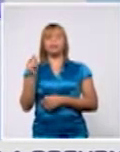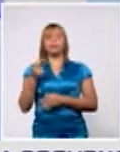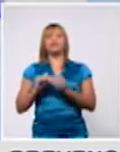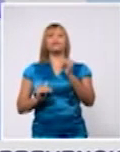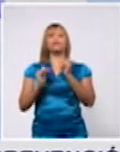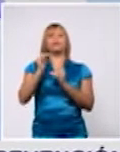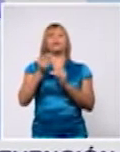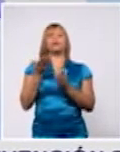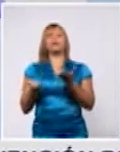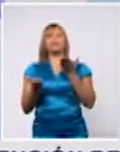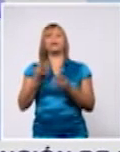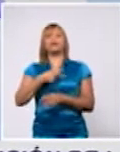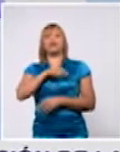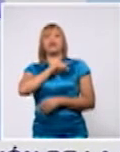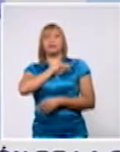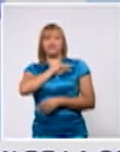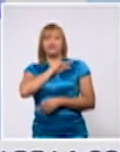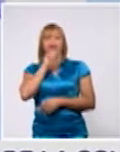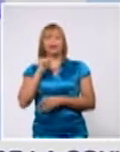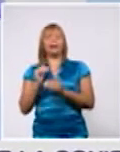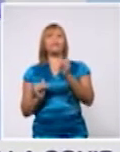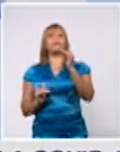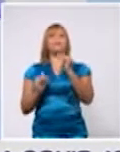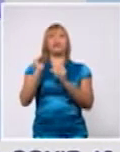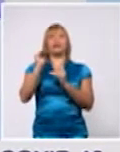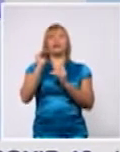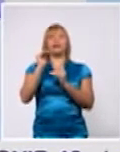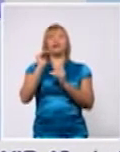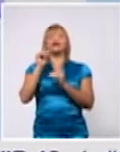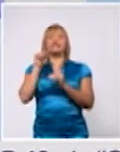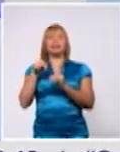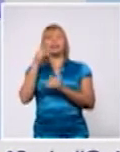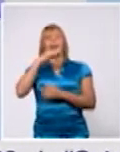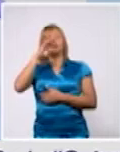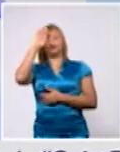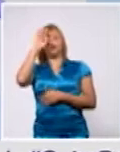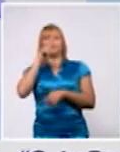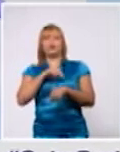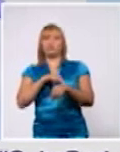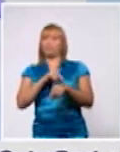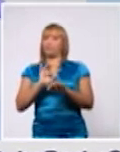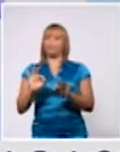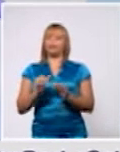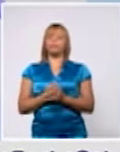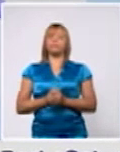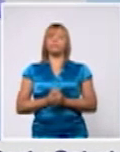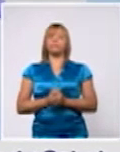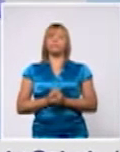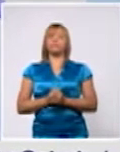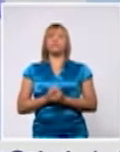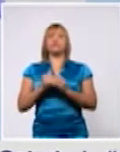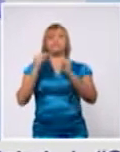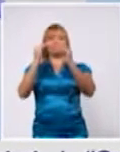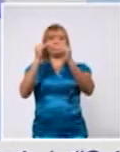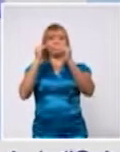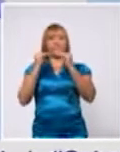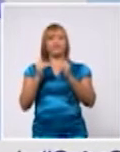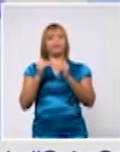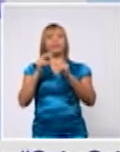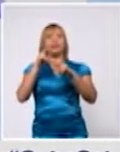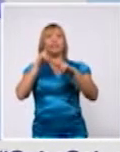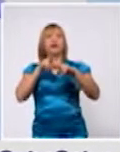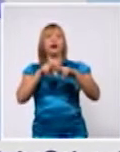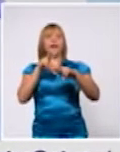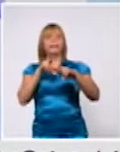results mean, therefore, an increase in the confirmed case rate per 100,000 inhabitants over the